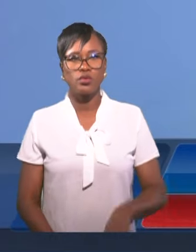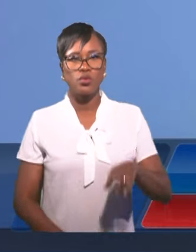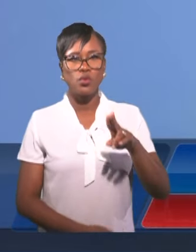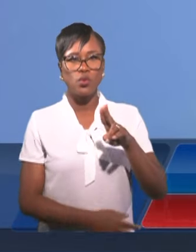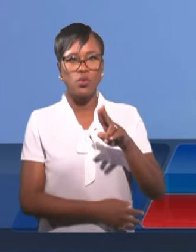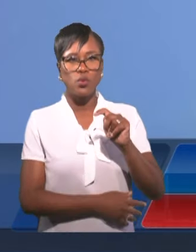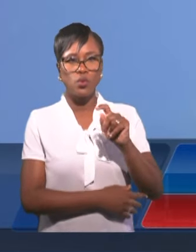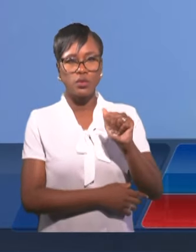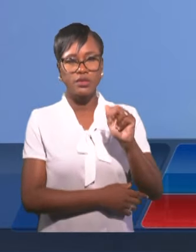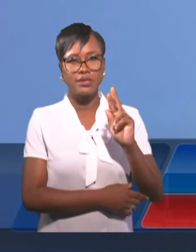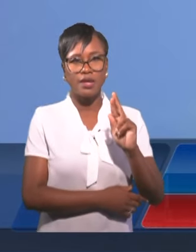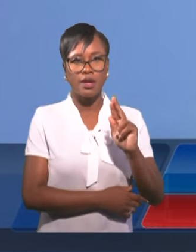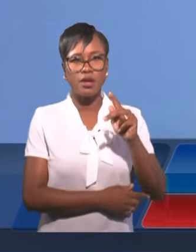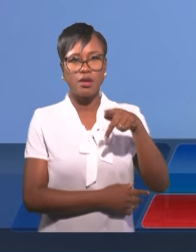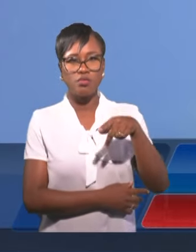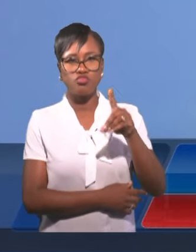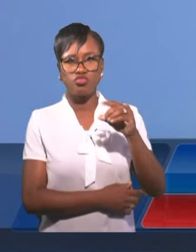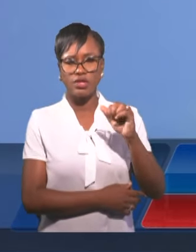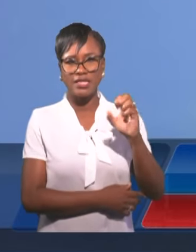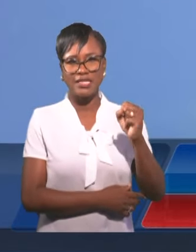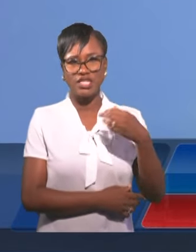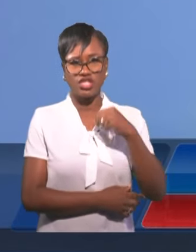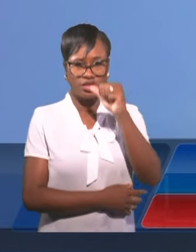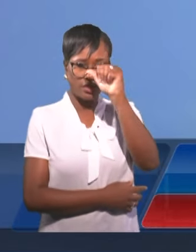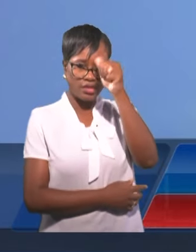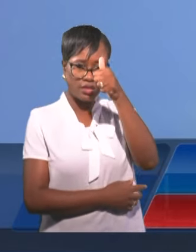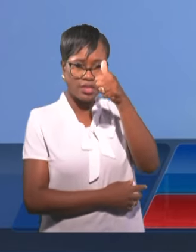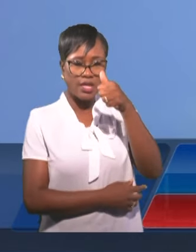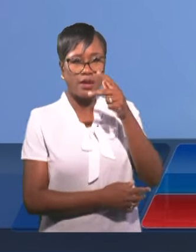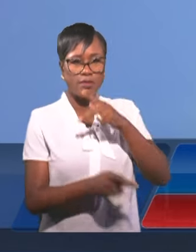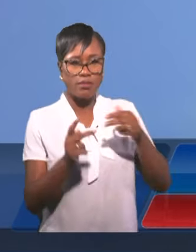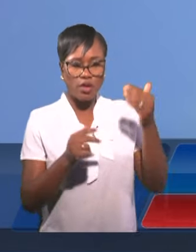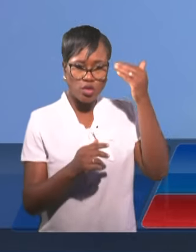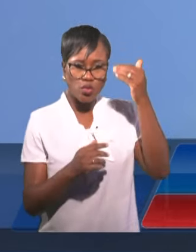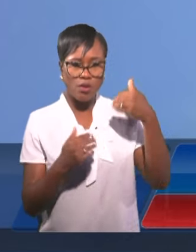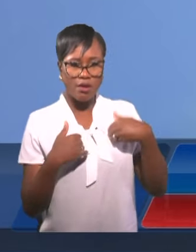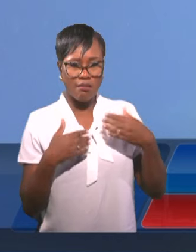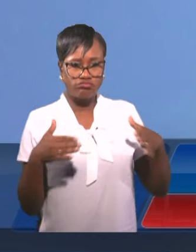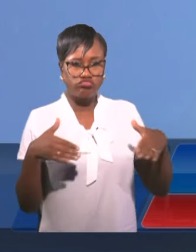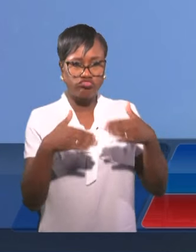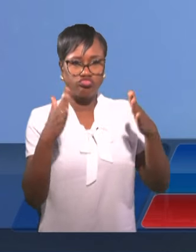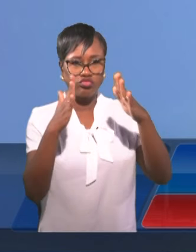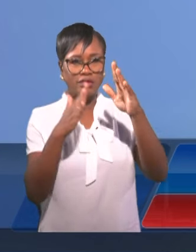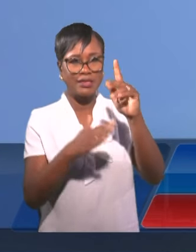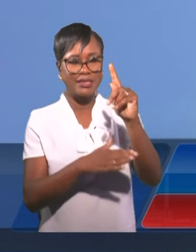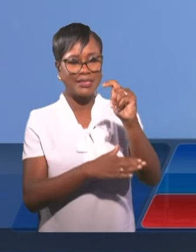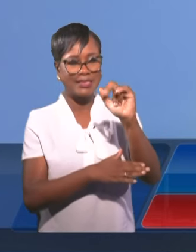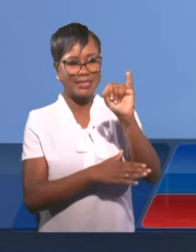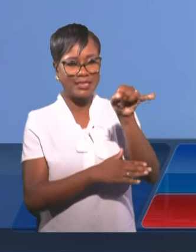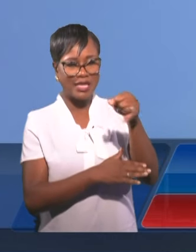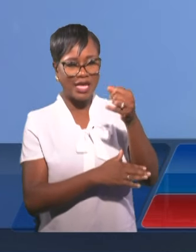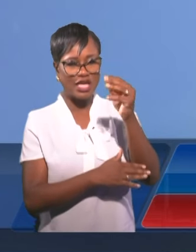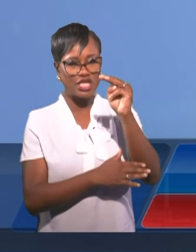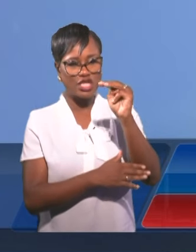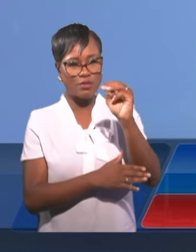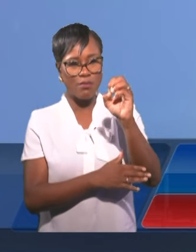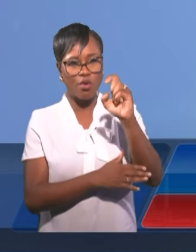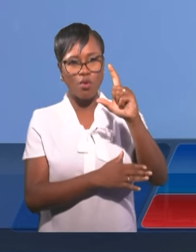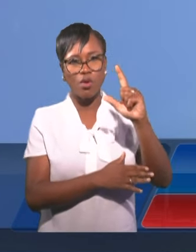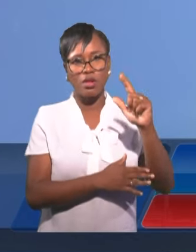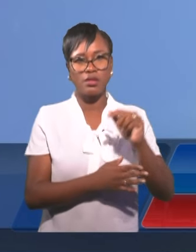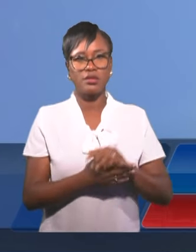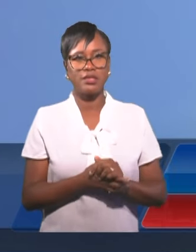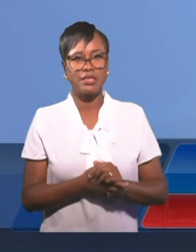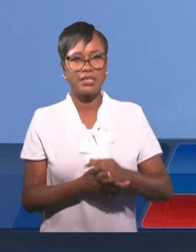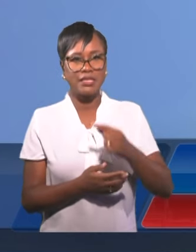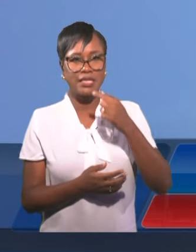Uttar Pradesh in India is a state well known for the location of the Taj Mahal in Agra. In tonight's Business Insight, Sunil Lalla tells us